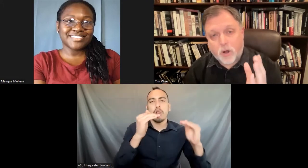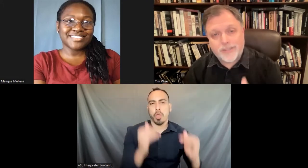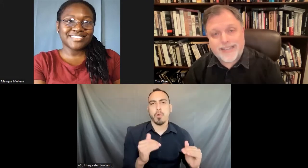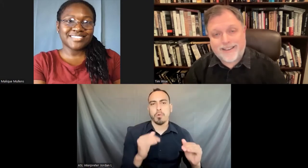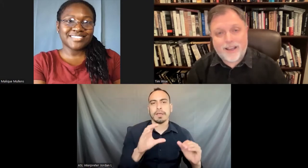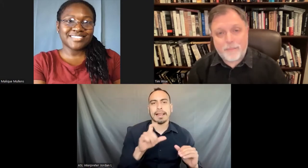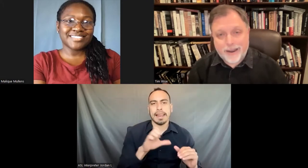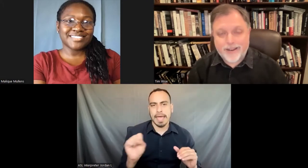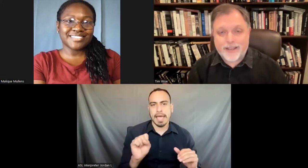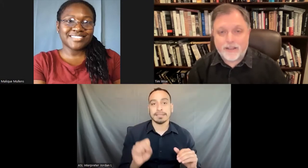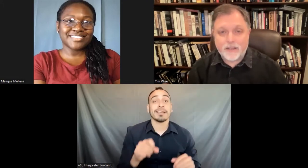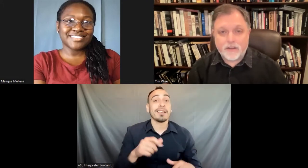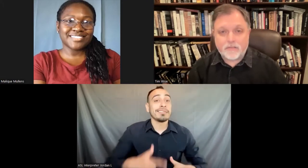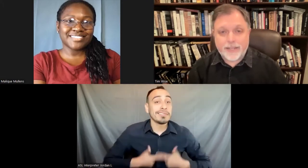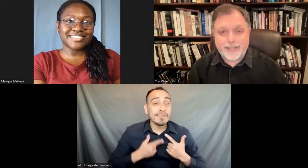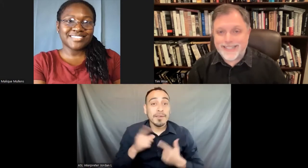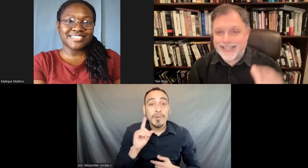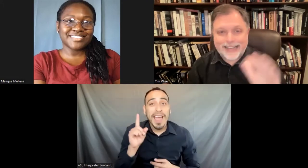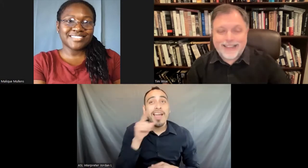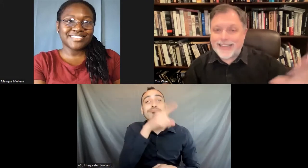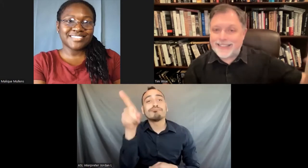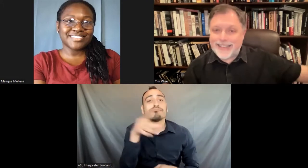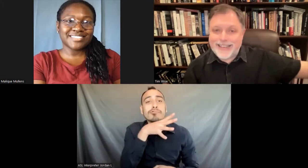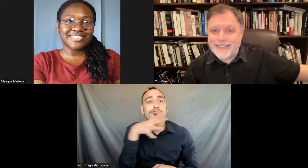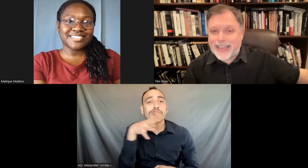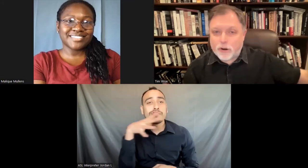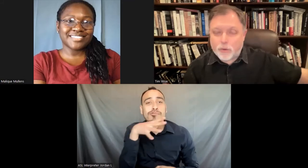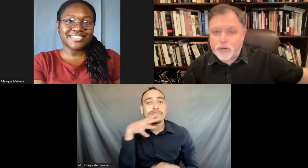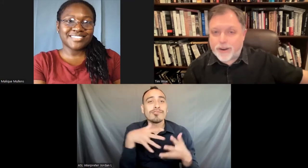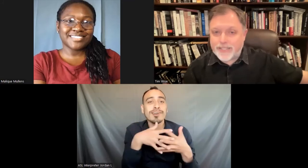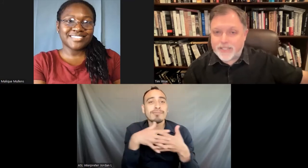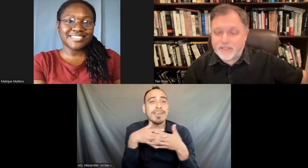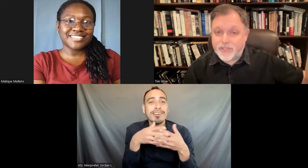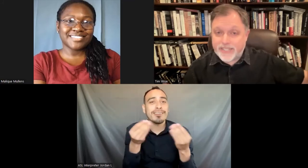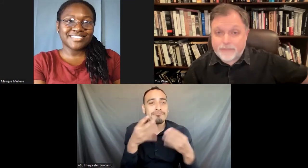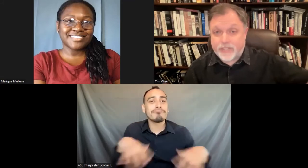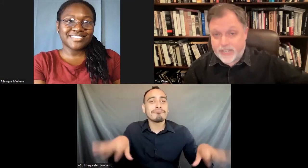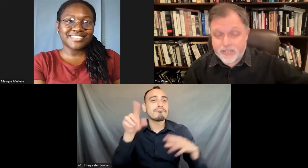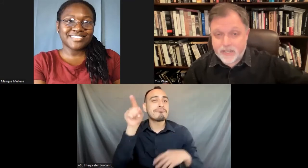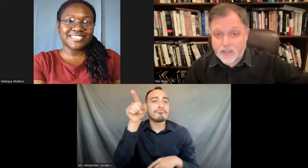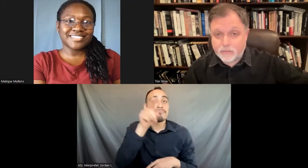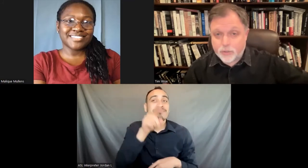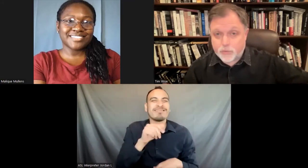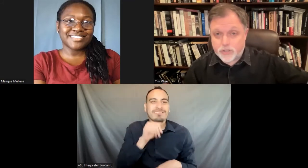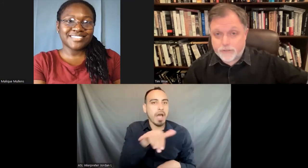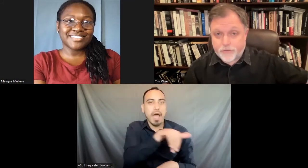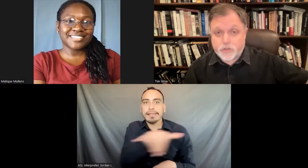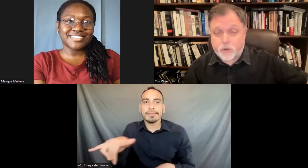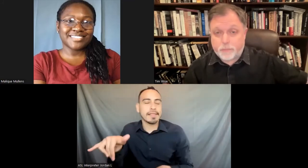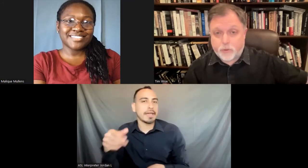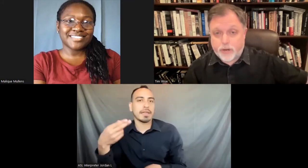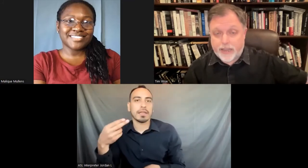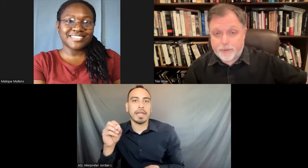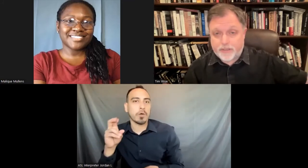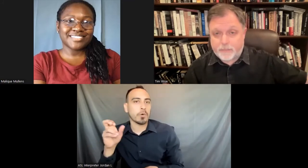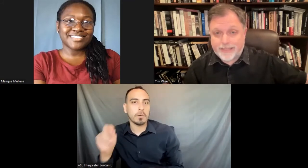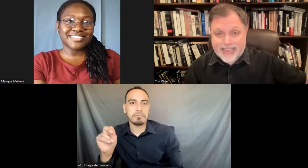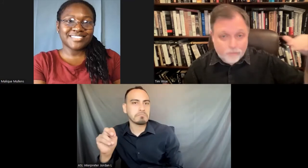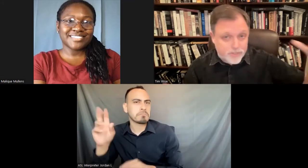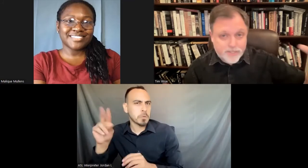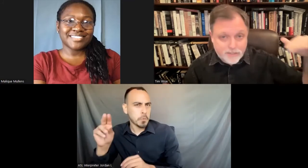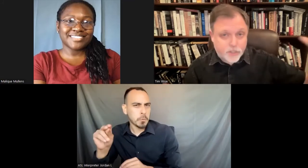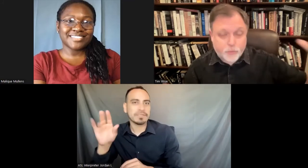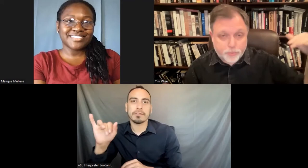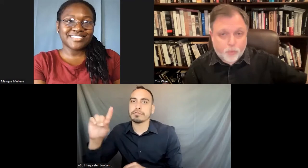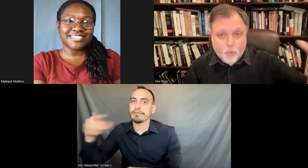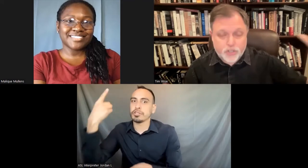and small town America, right? This is not like the heroin crisis of the 70s, which was the first opioid epidemic. That